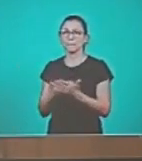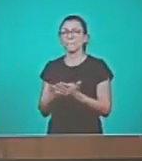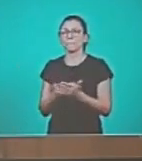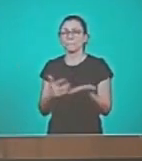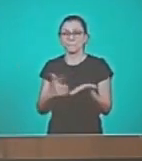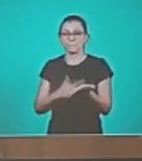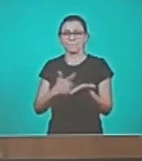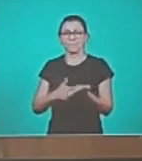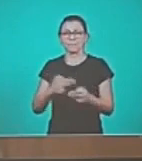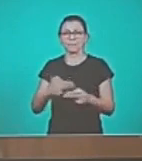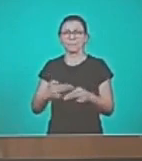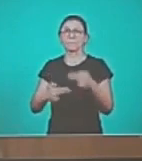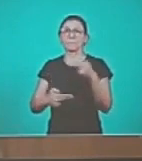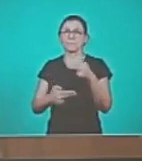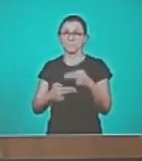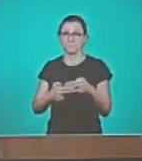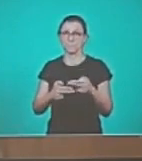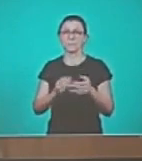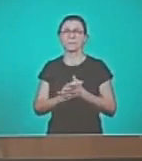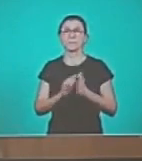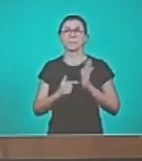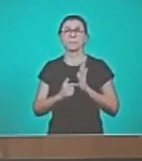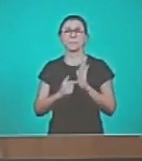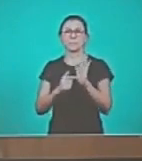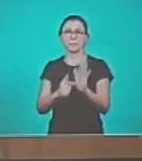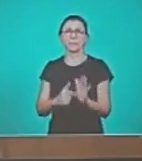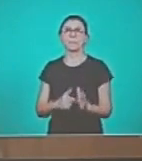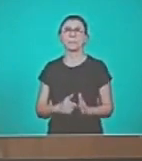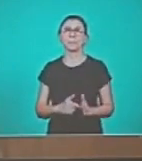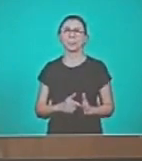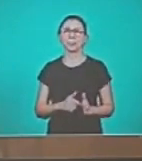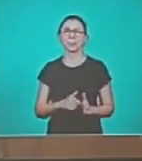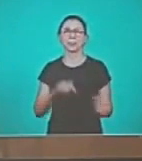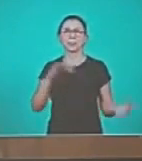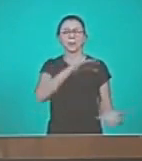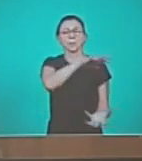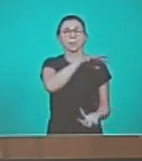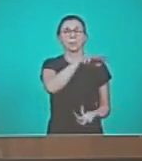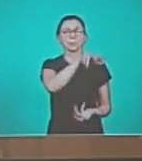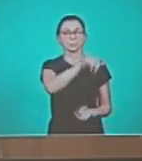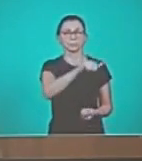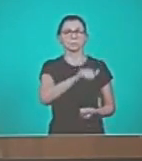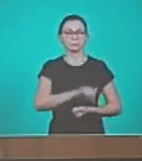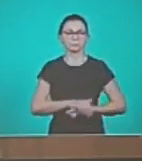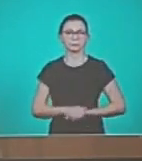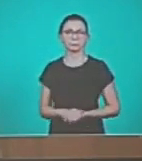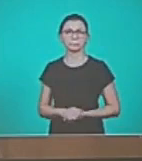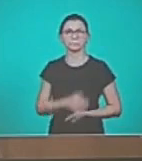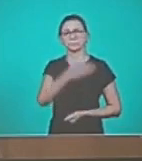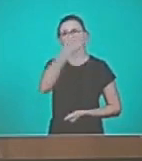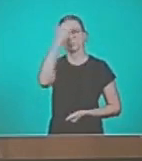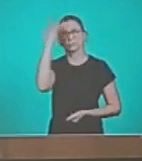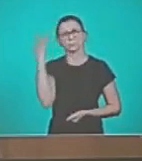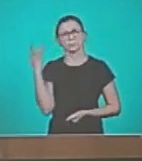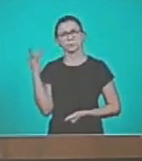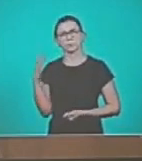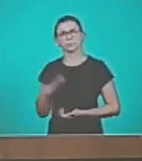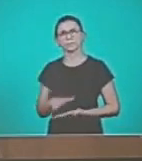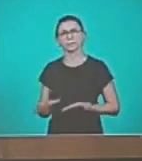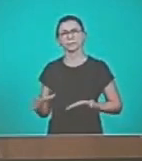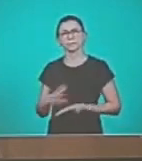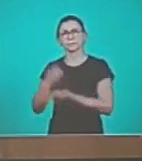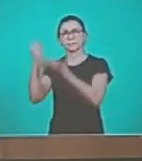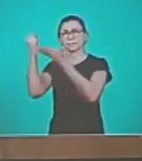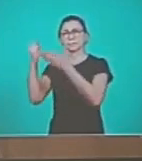world, for the church, for the world that is out there, for the ones that are going to go